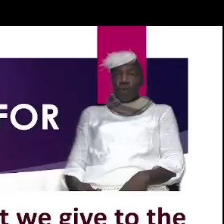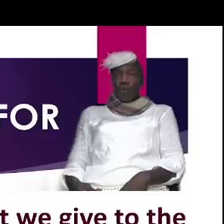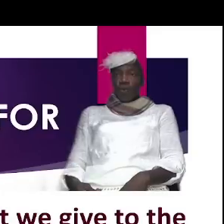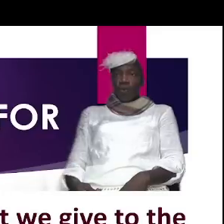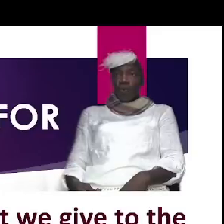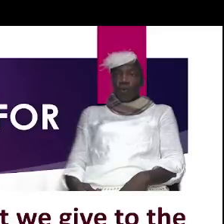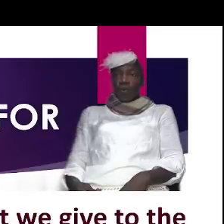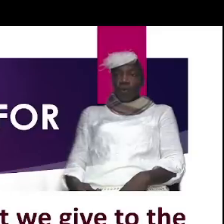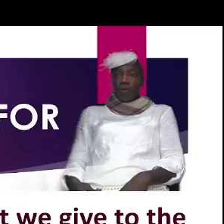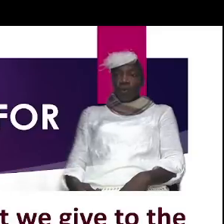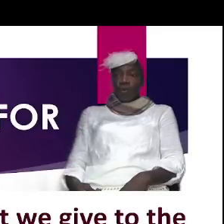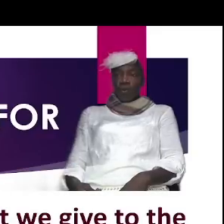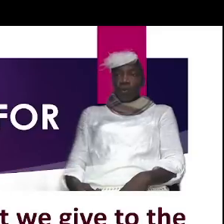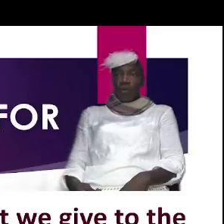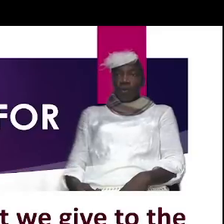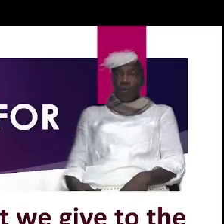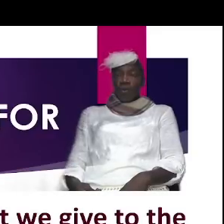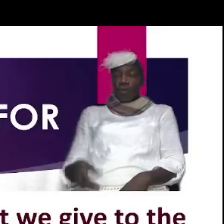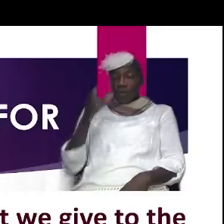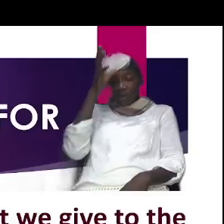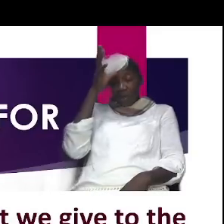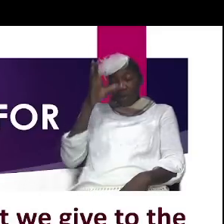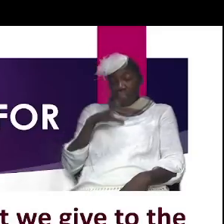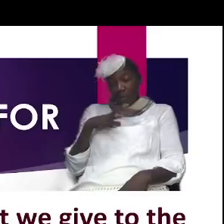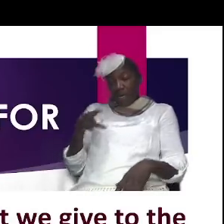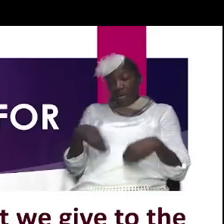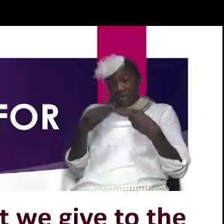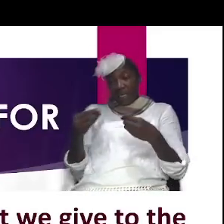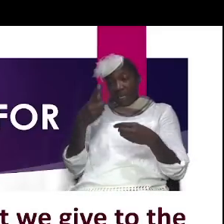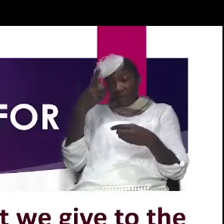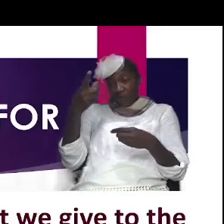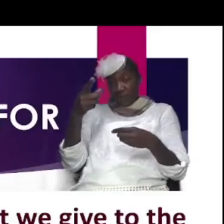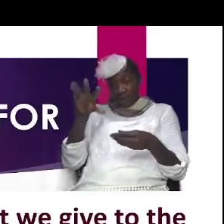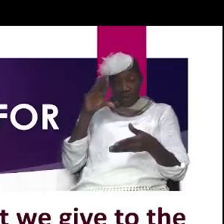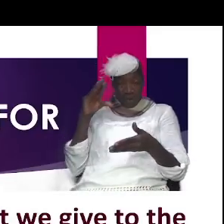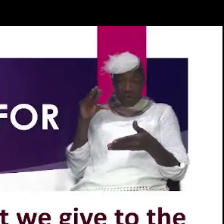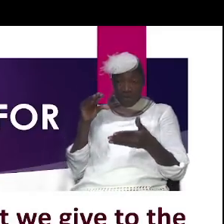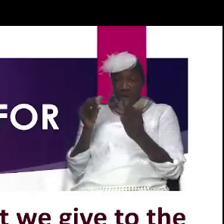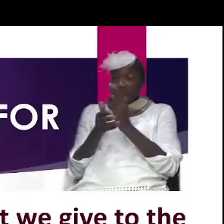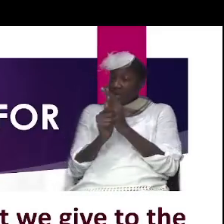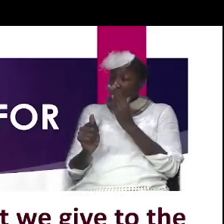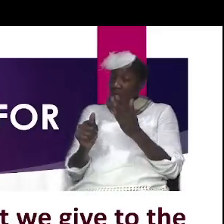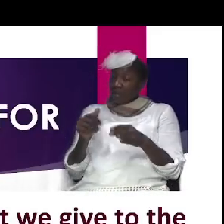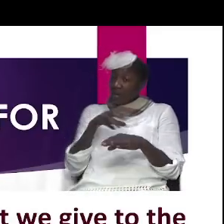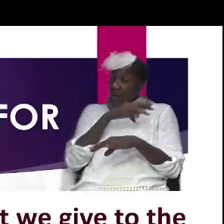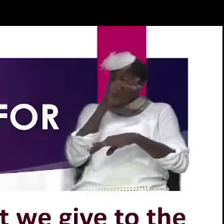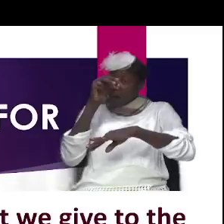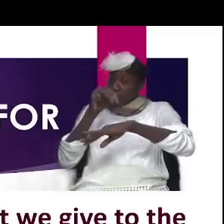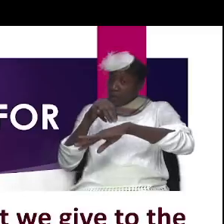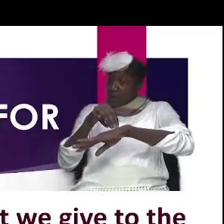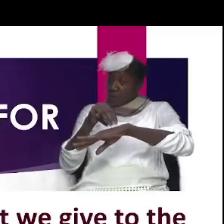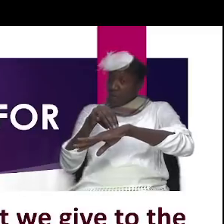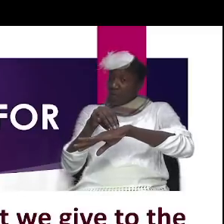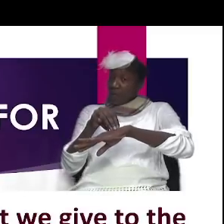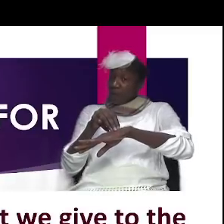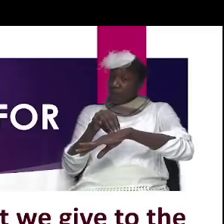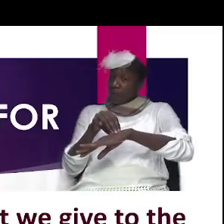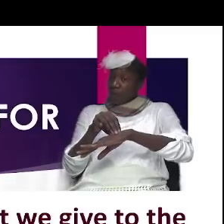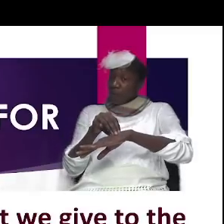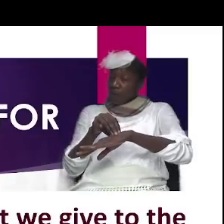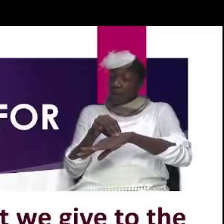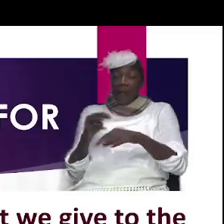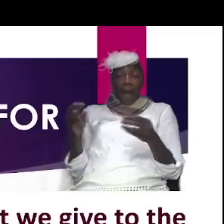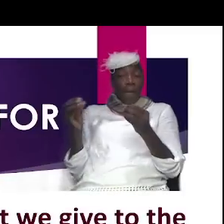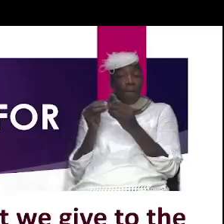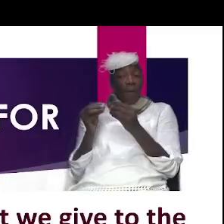And the principle apply, a man can probably give $100 to mission, and that $100 is much, much